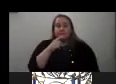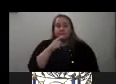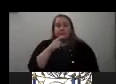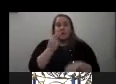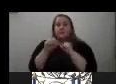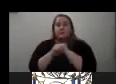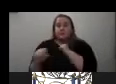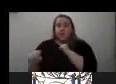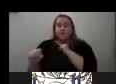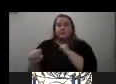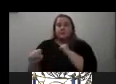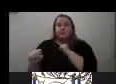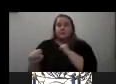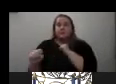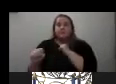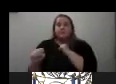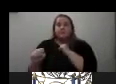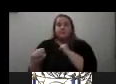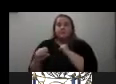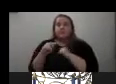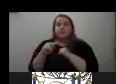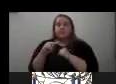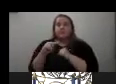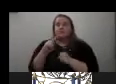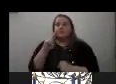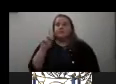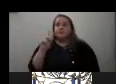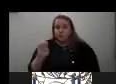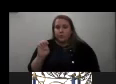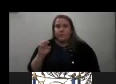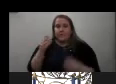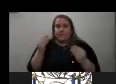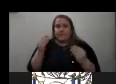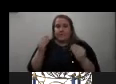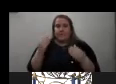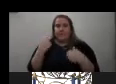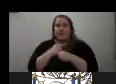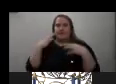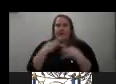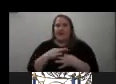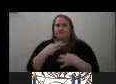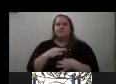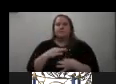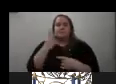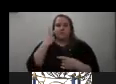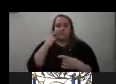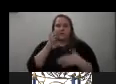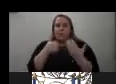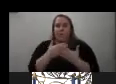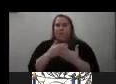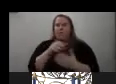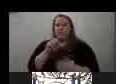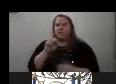stretch nude fabric to make the necklaces. And we put all of the Swarovski crystals on